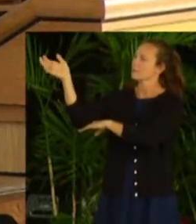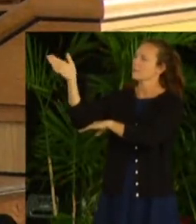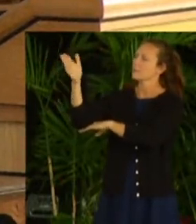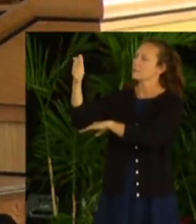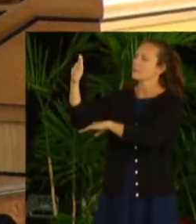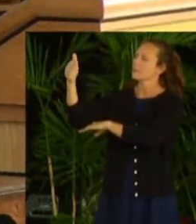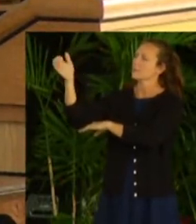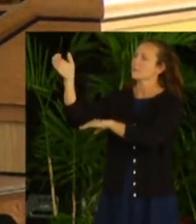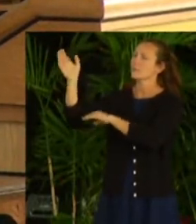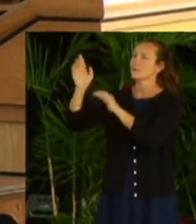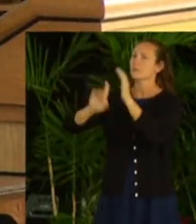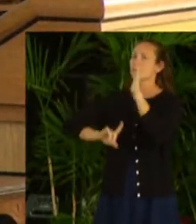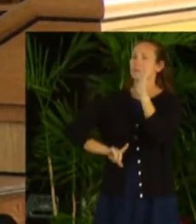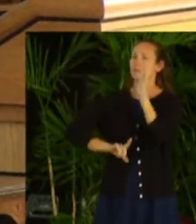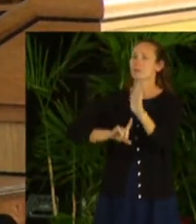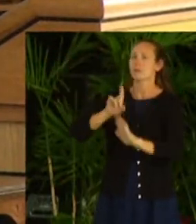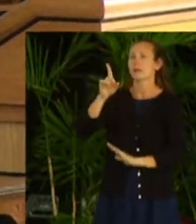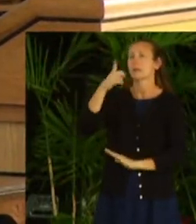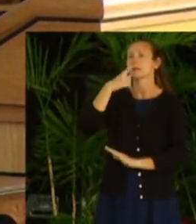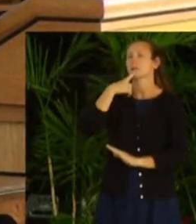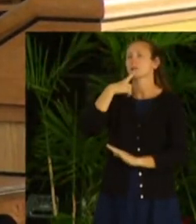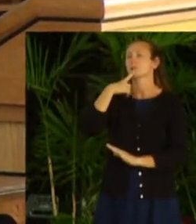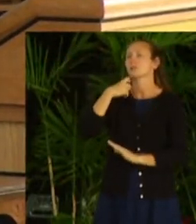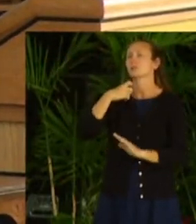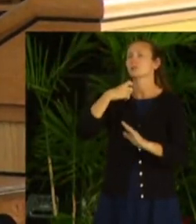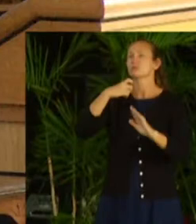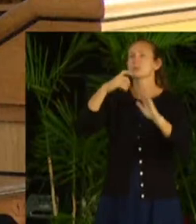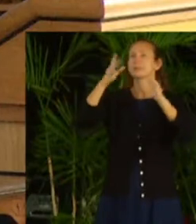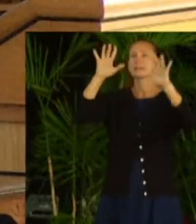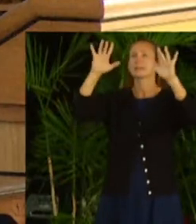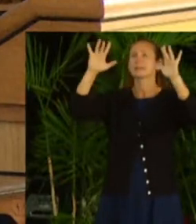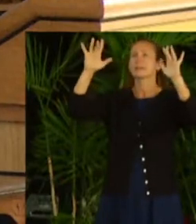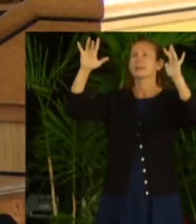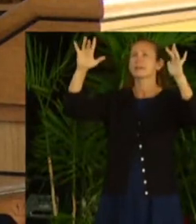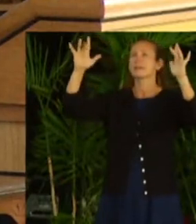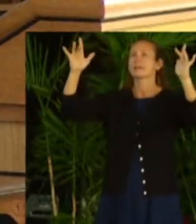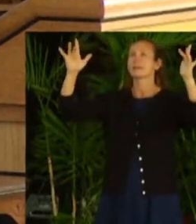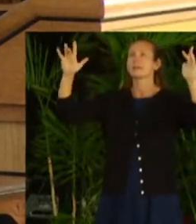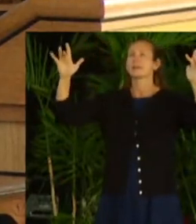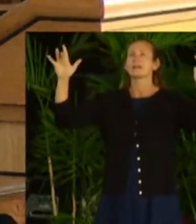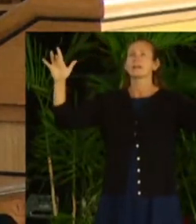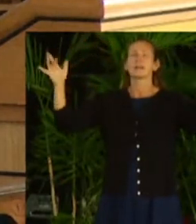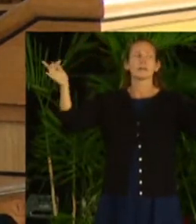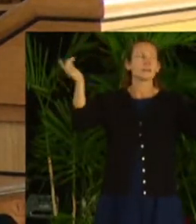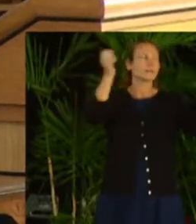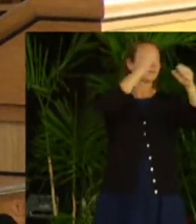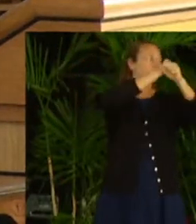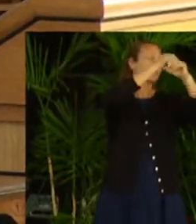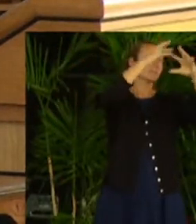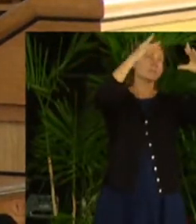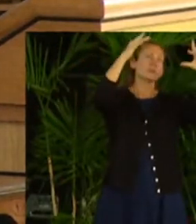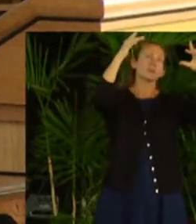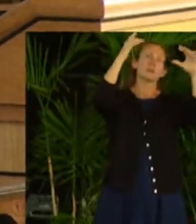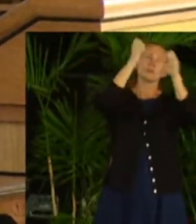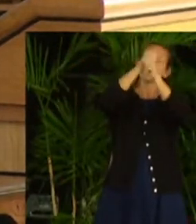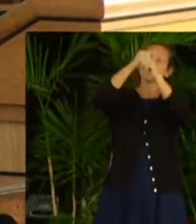streaming, and the rockets' red glare, the